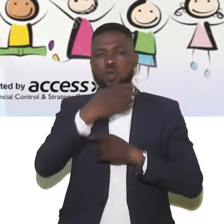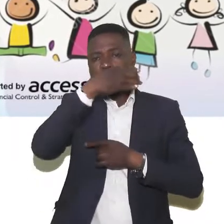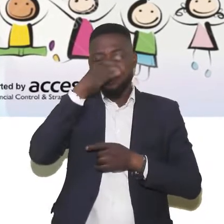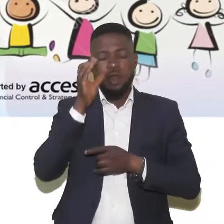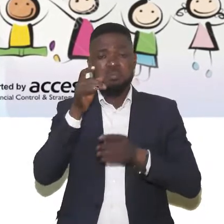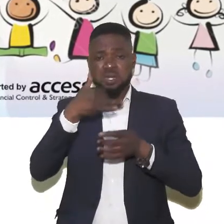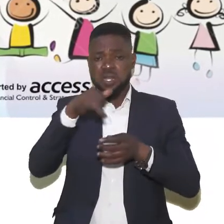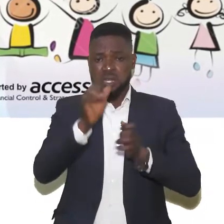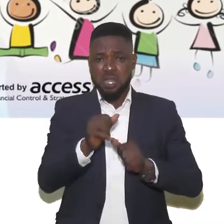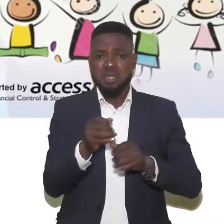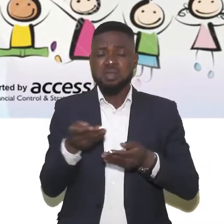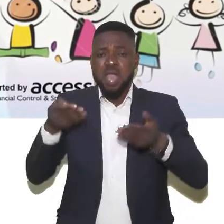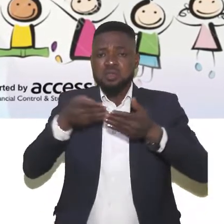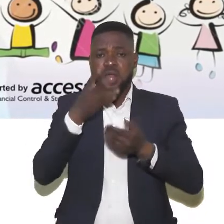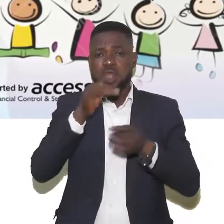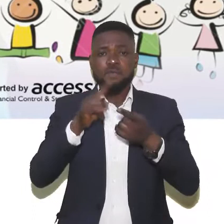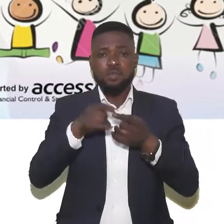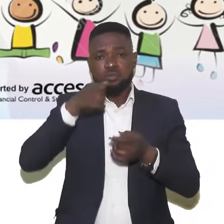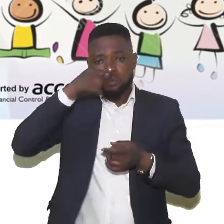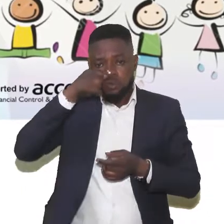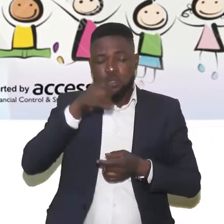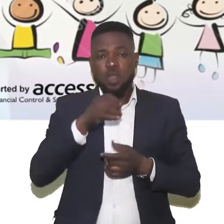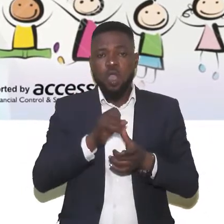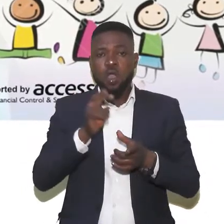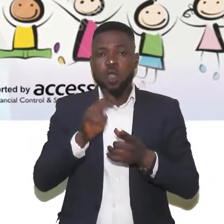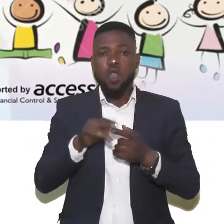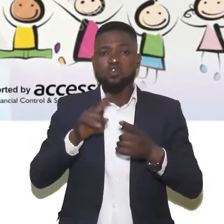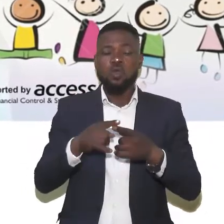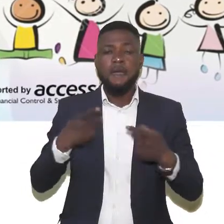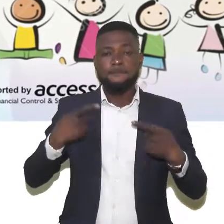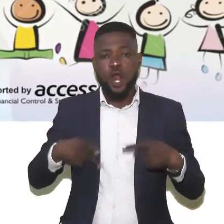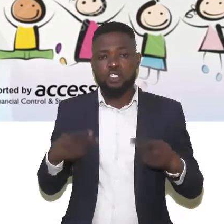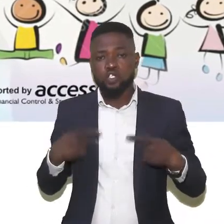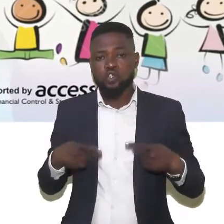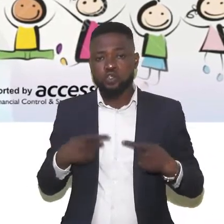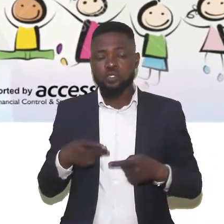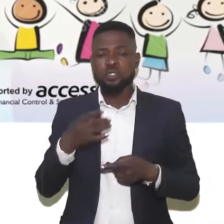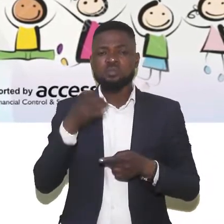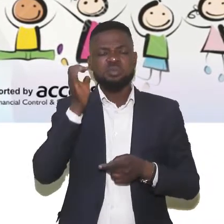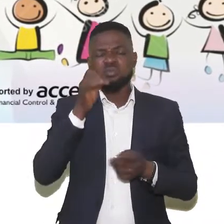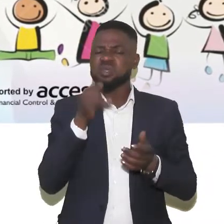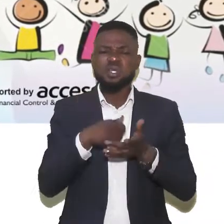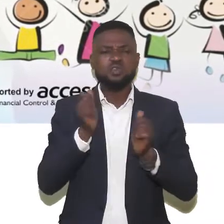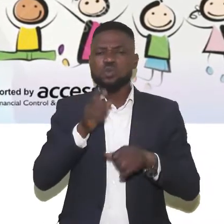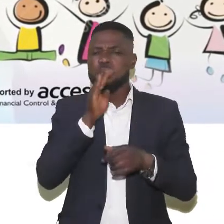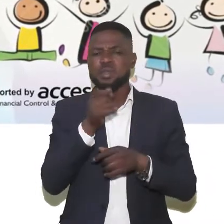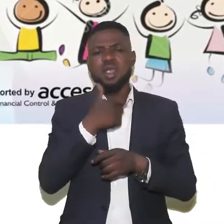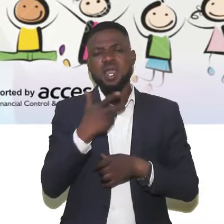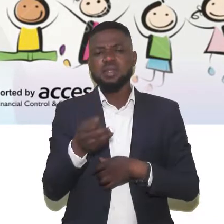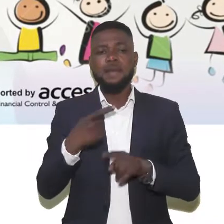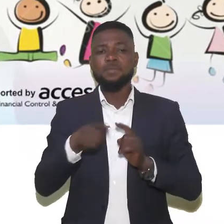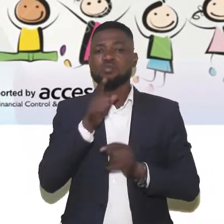to crime. They could introduce him to drugs. They could introduce her to prostitution. It could be anything.